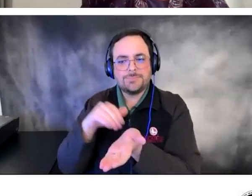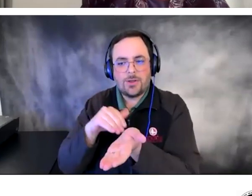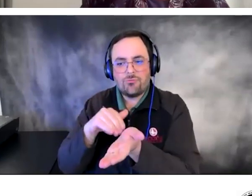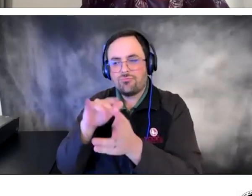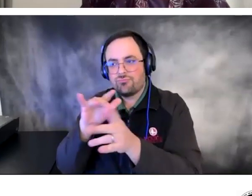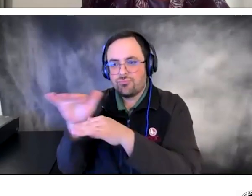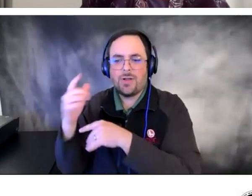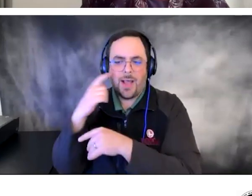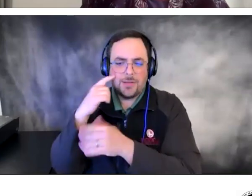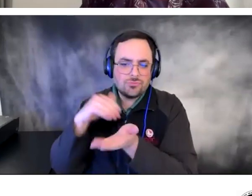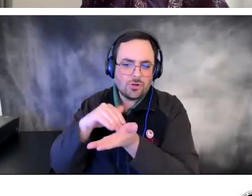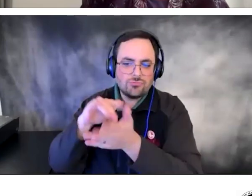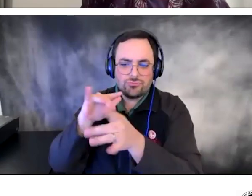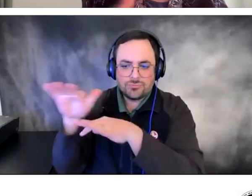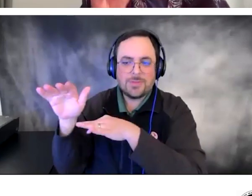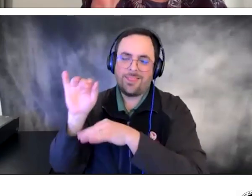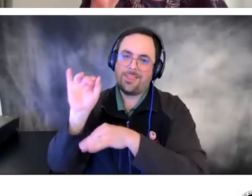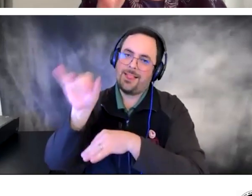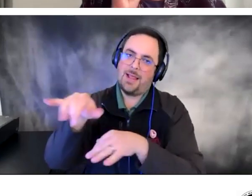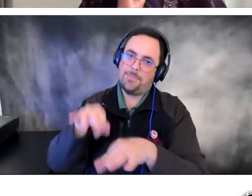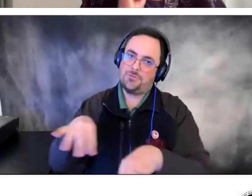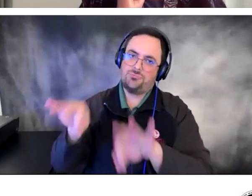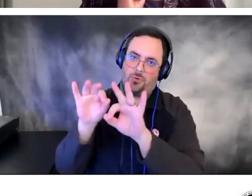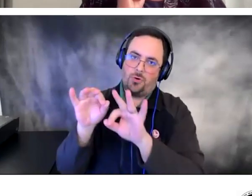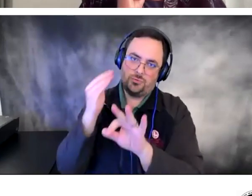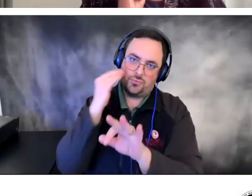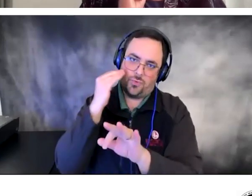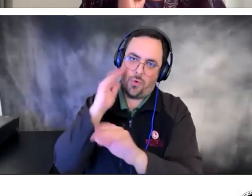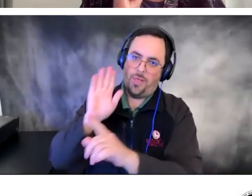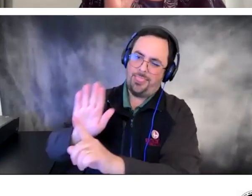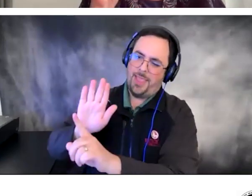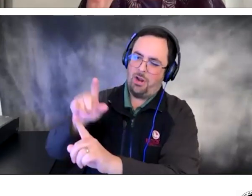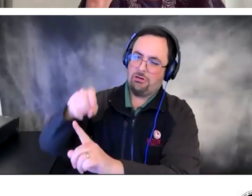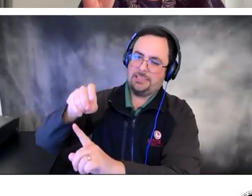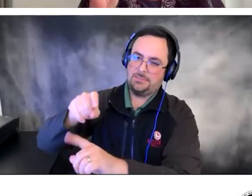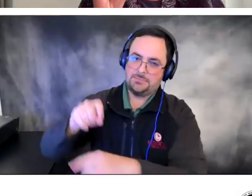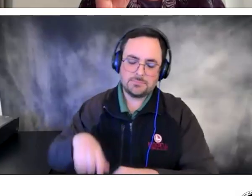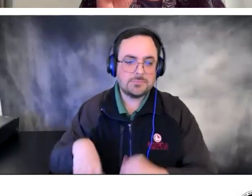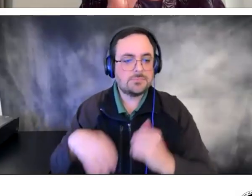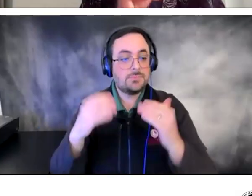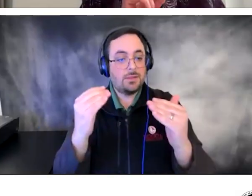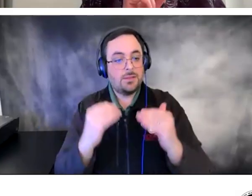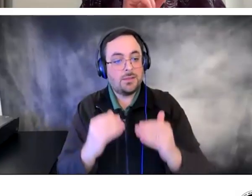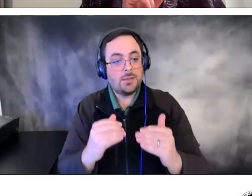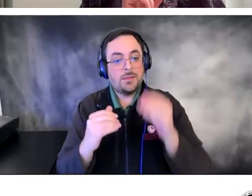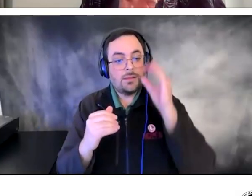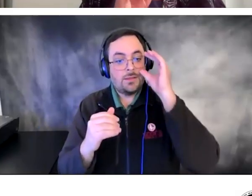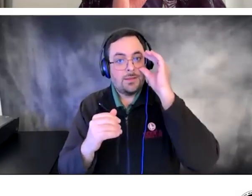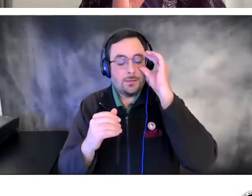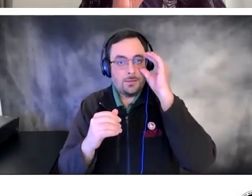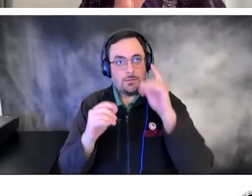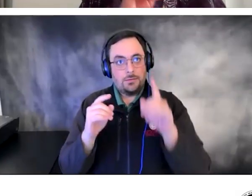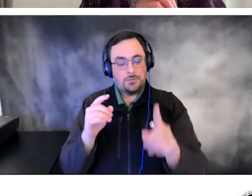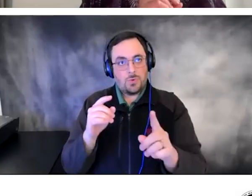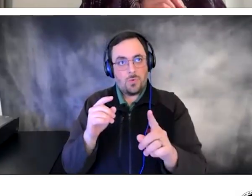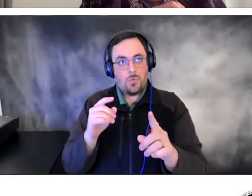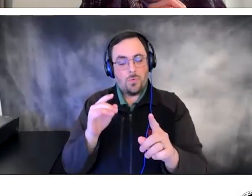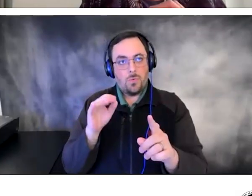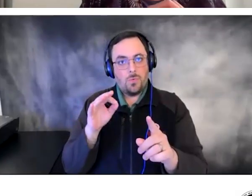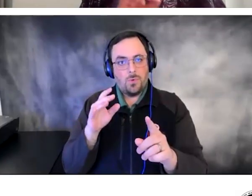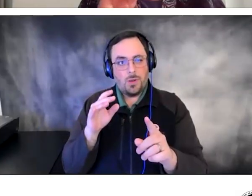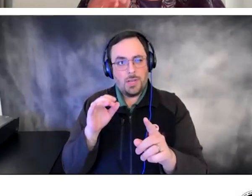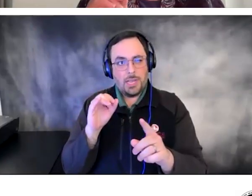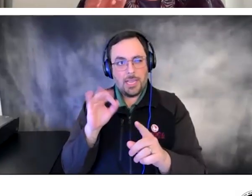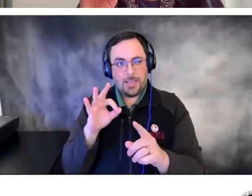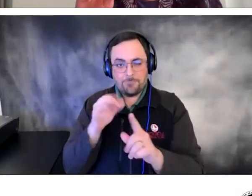trigger memories of the experience. And here's that distancing. When they are shared, an